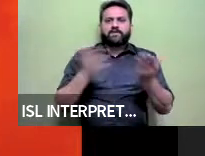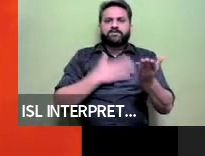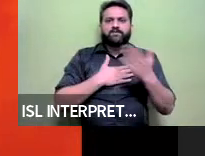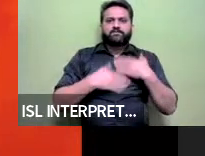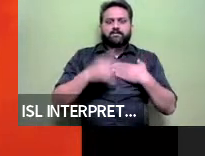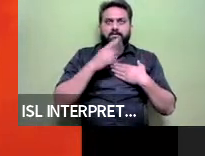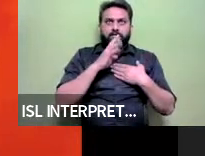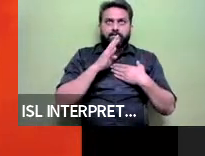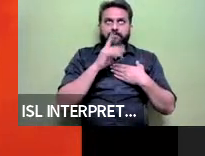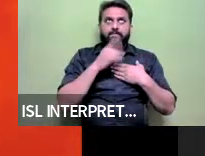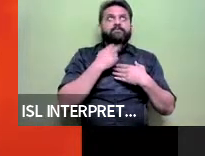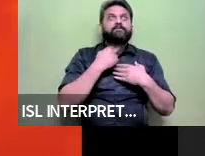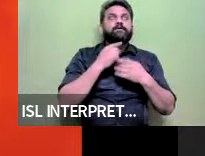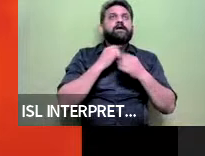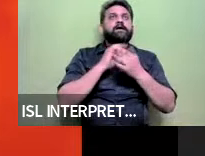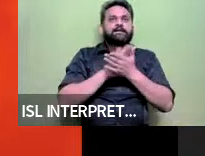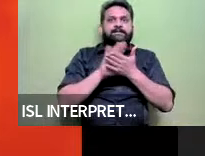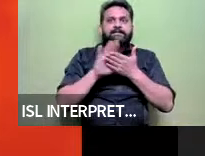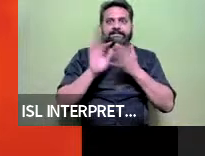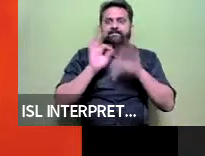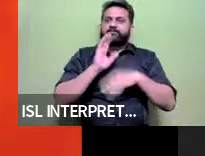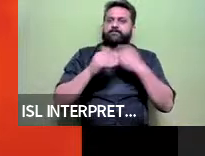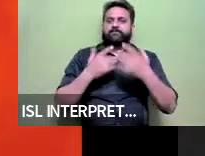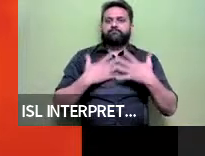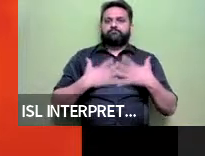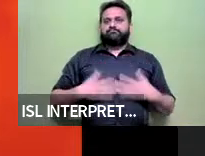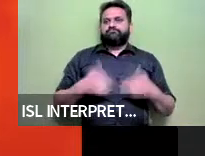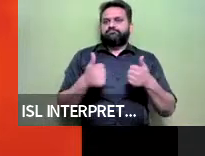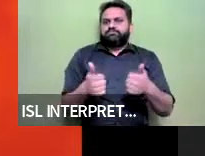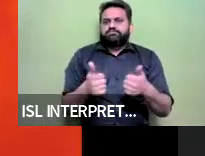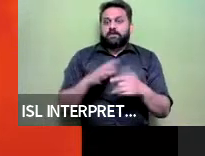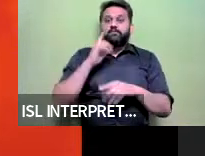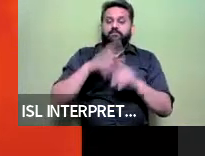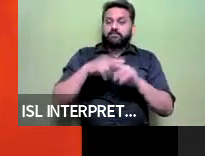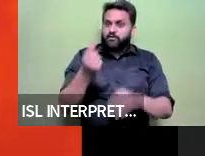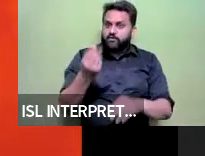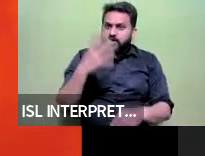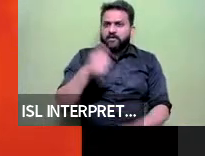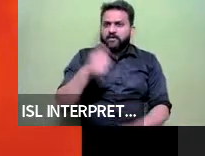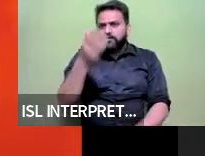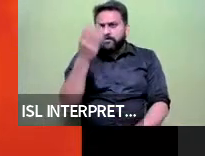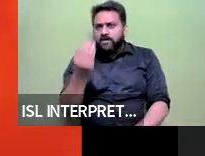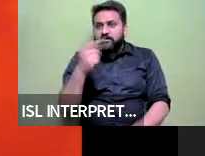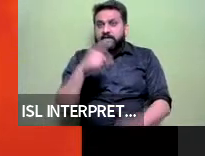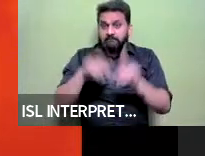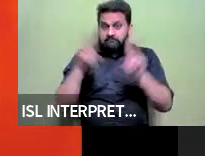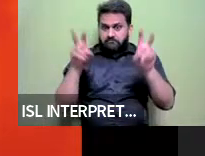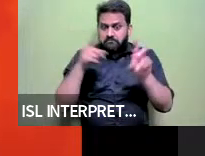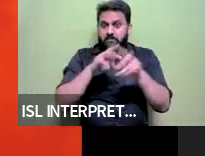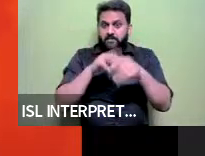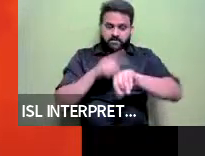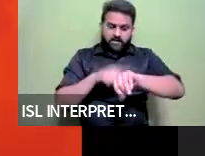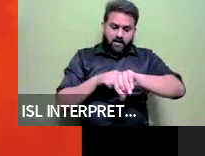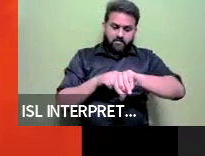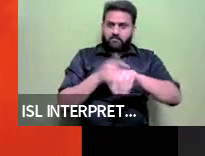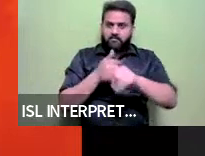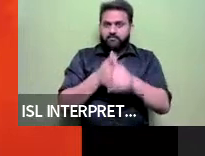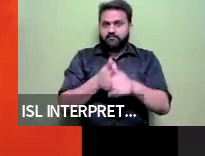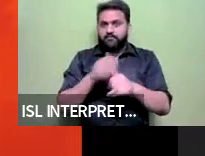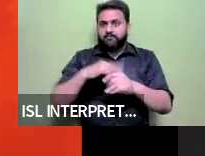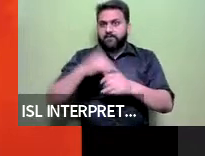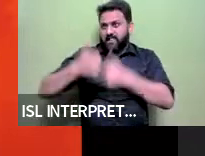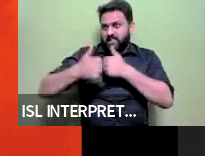inspired. Your throat will be open and you will be fine. Even saying good morning, good evening, it matters. Looking at the time, 2 teams